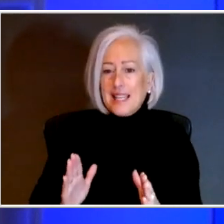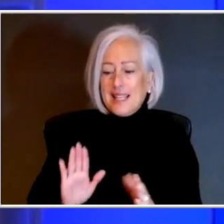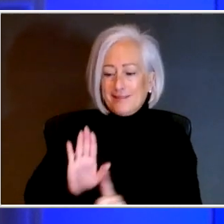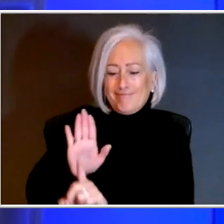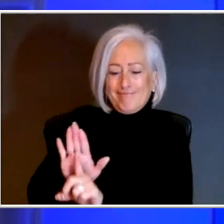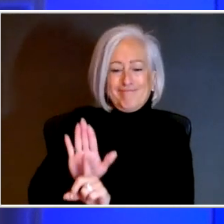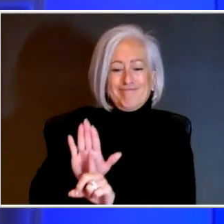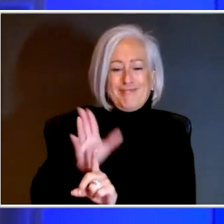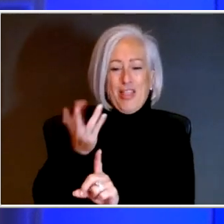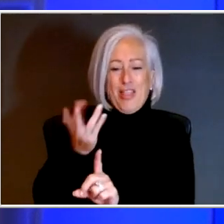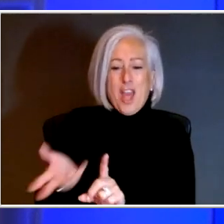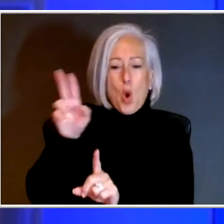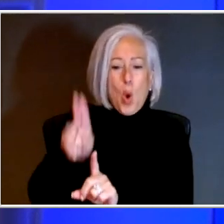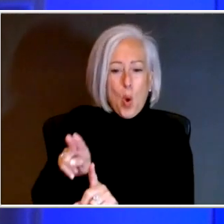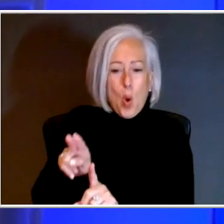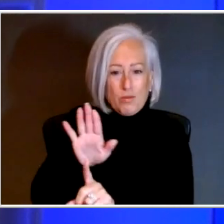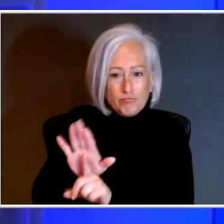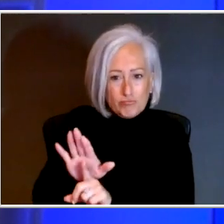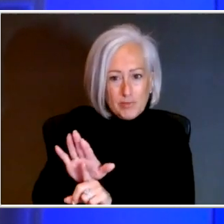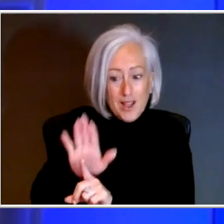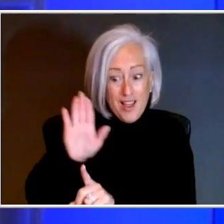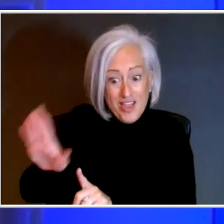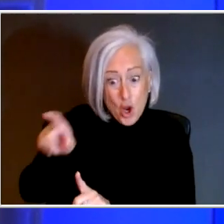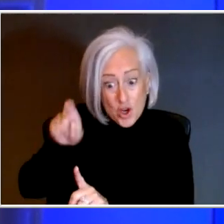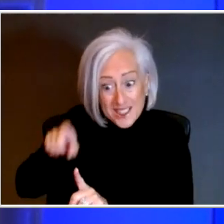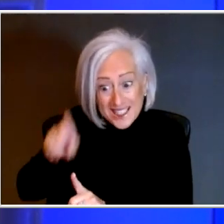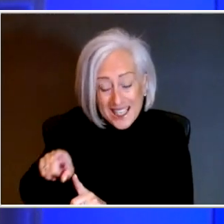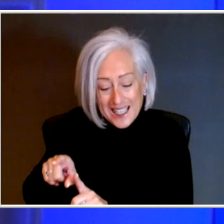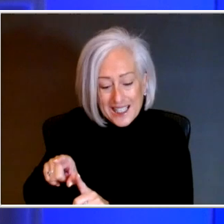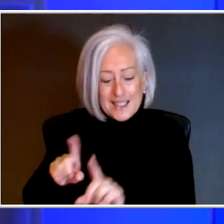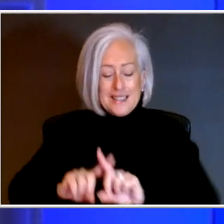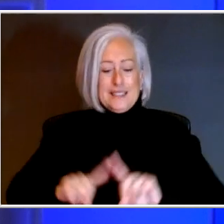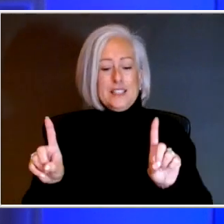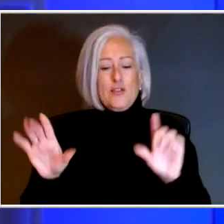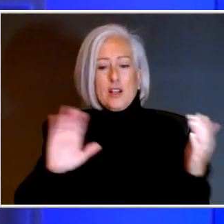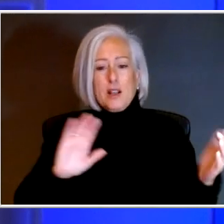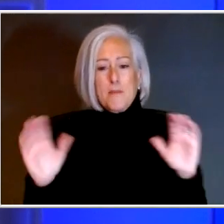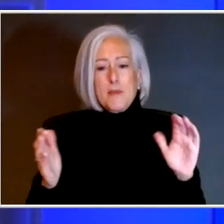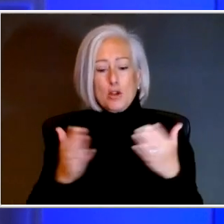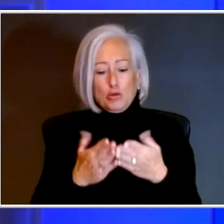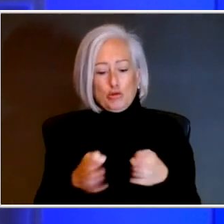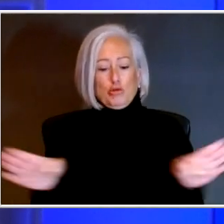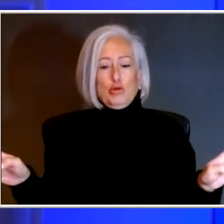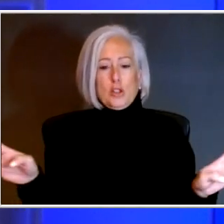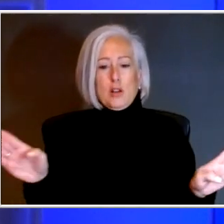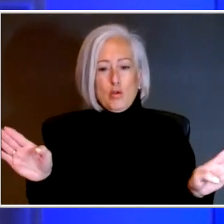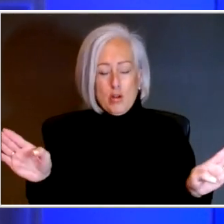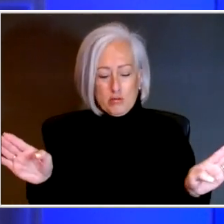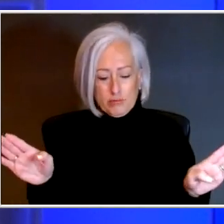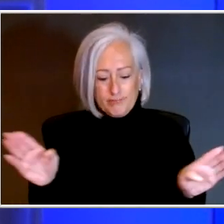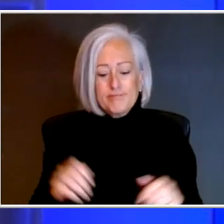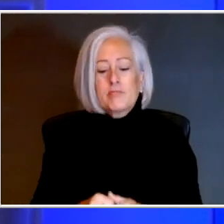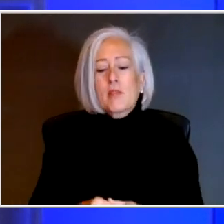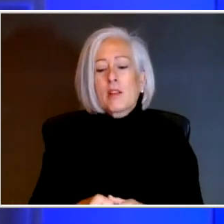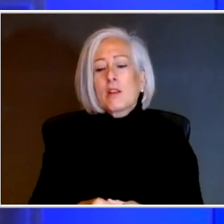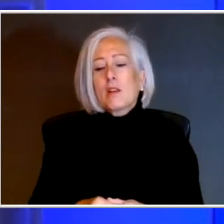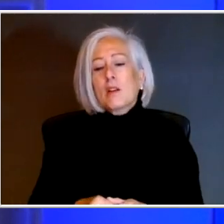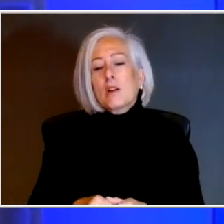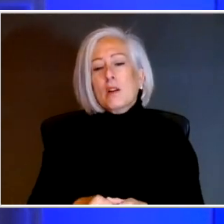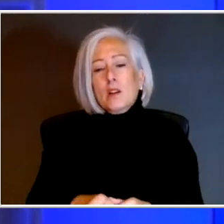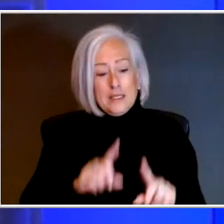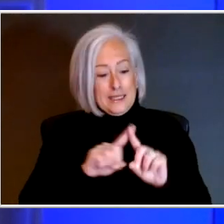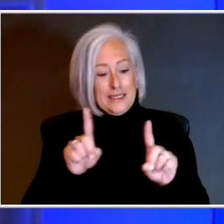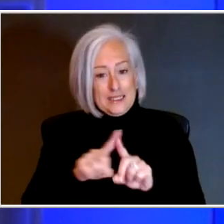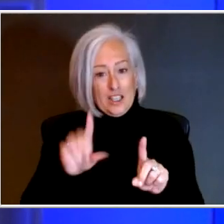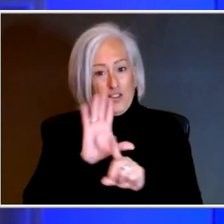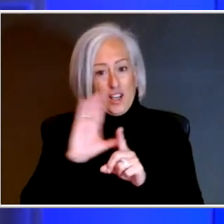to look at the athlete's needs much differently than we do general population. So even though different types of cultural diets have